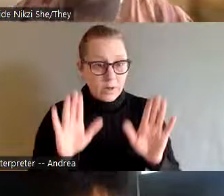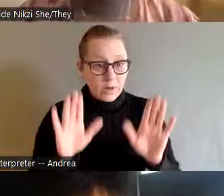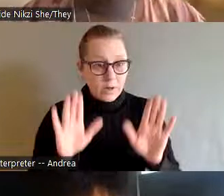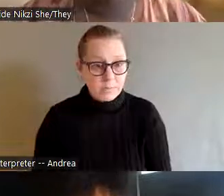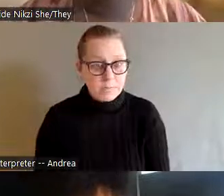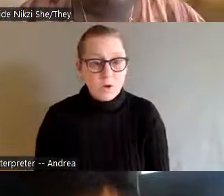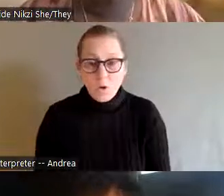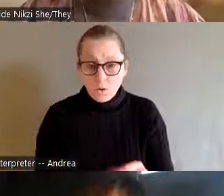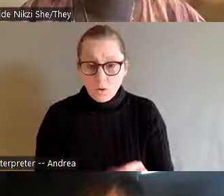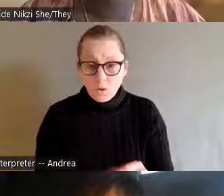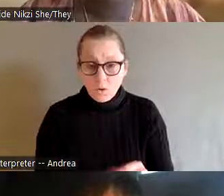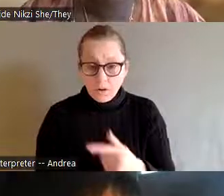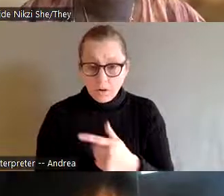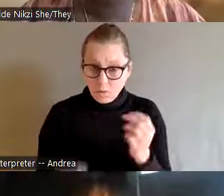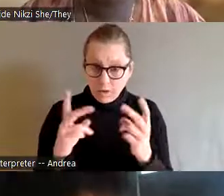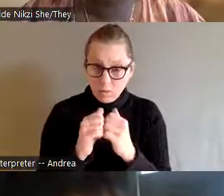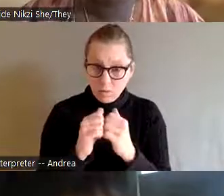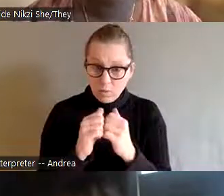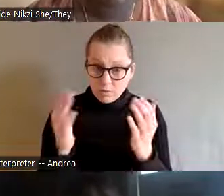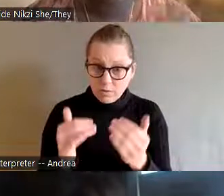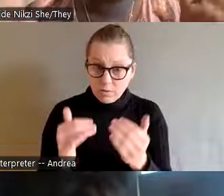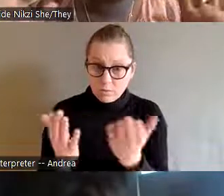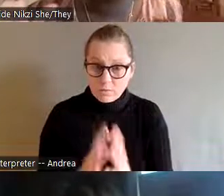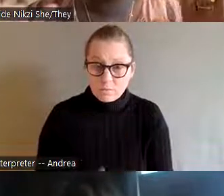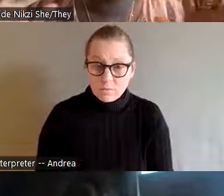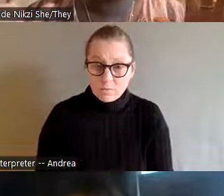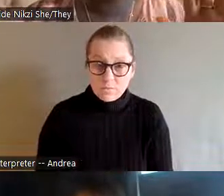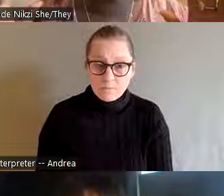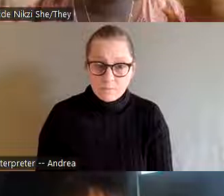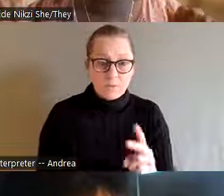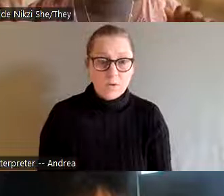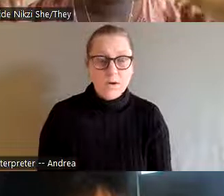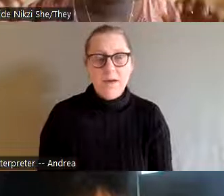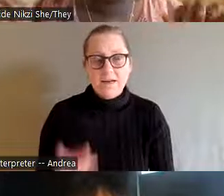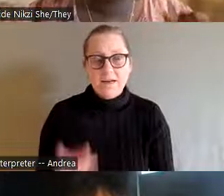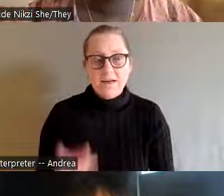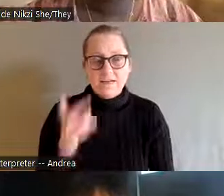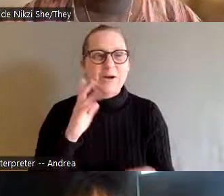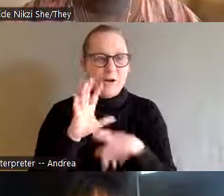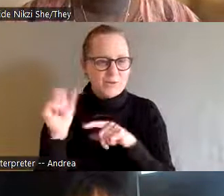So are we okay? We're okay with moving on? I see a show of awesome hands.